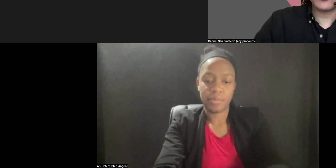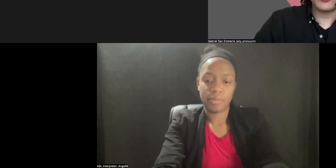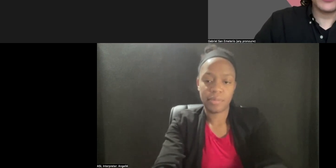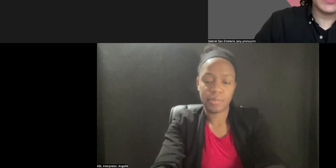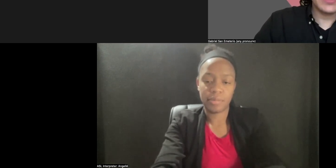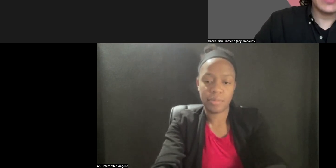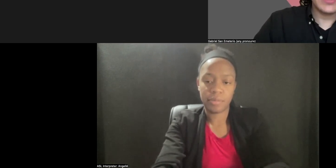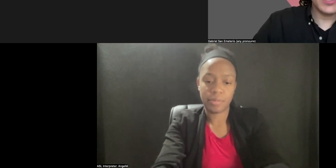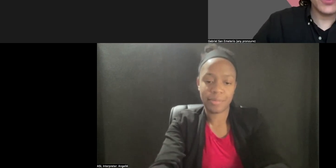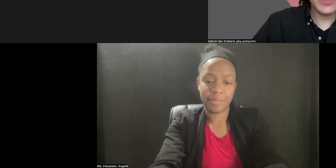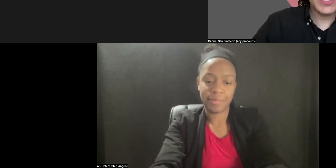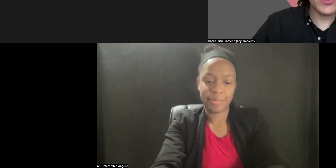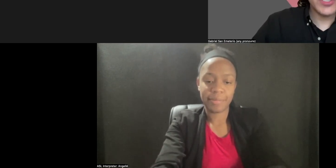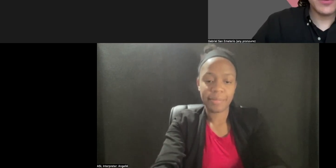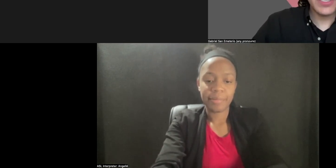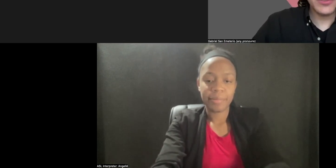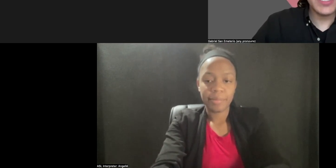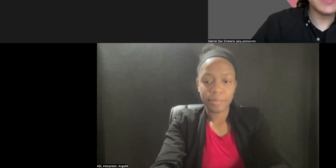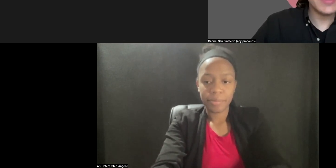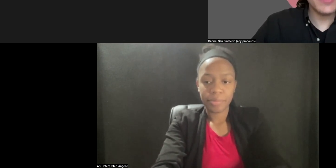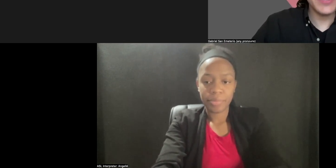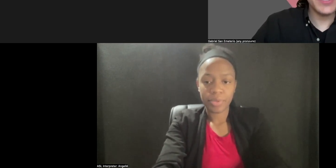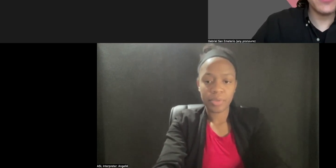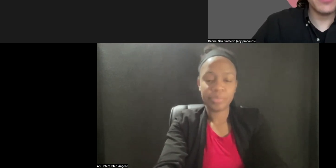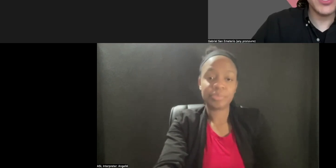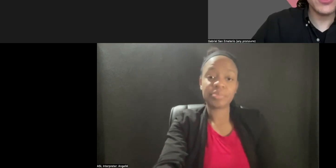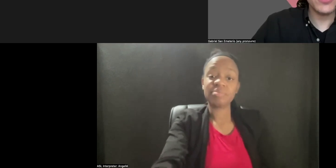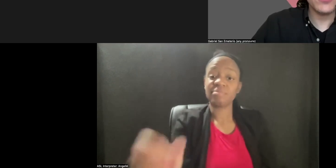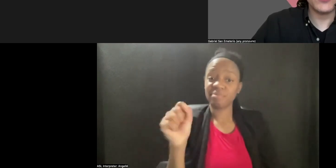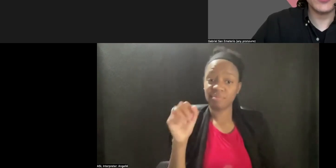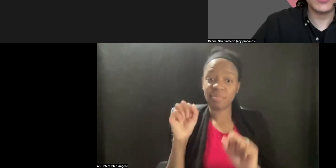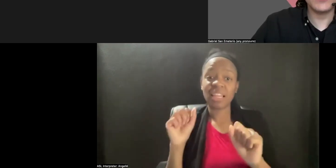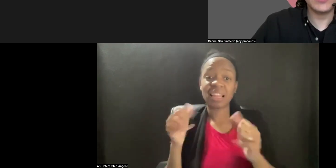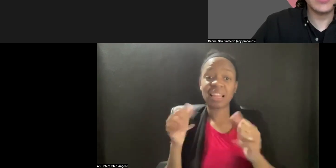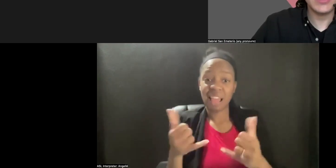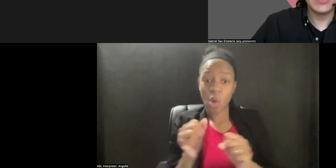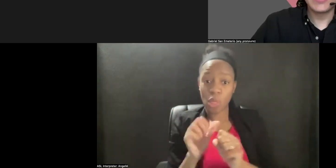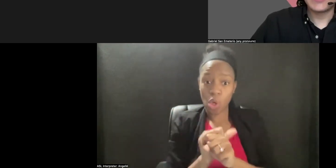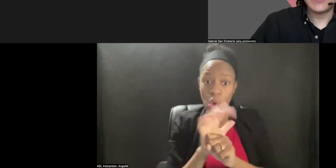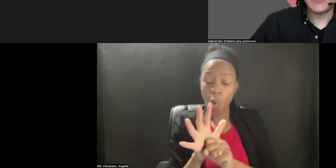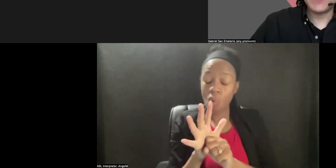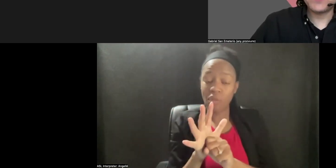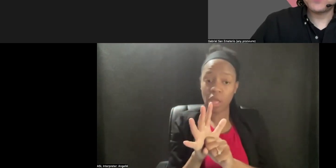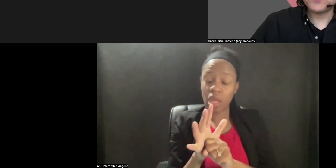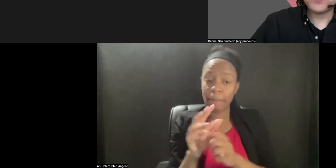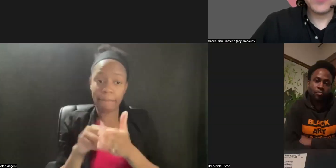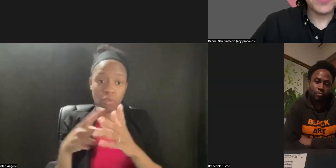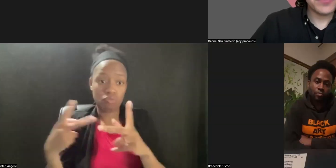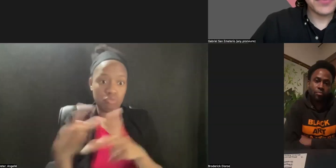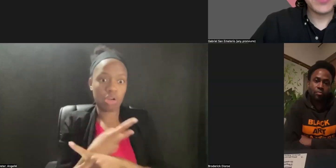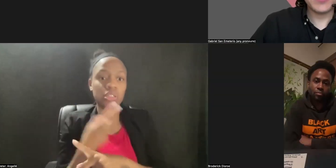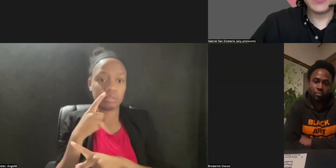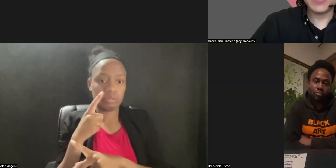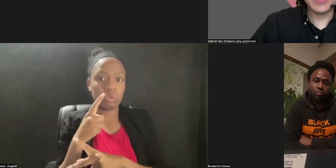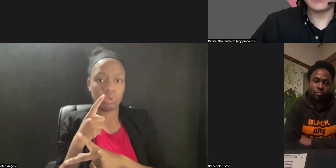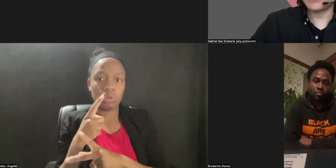so true. And now with COVID around, exacerbating inflammation for all of us. Um,